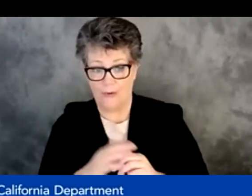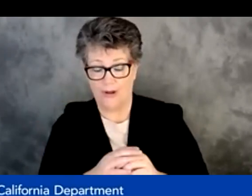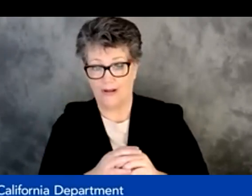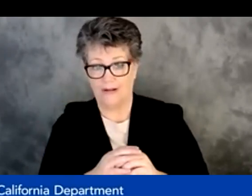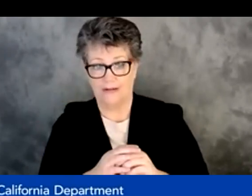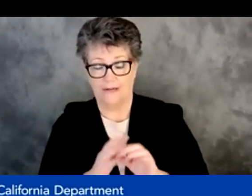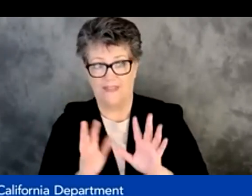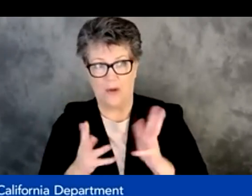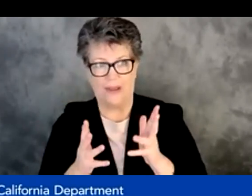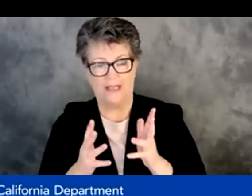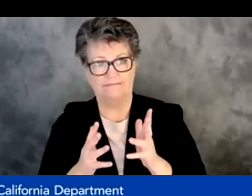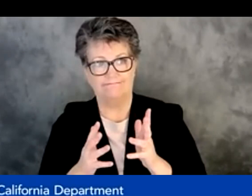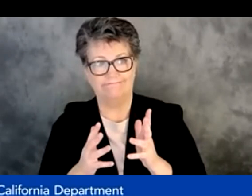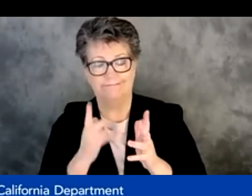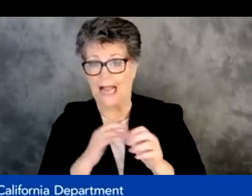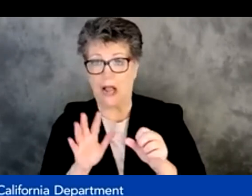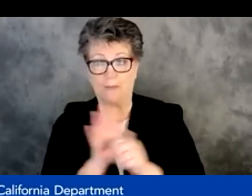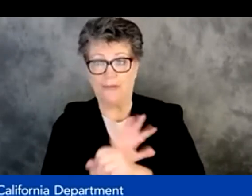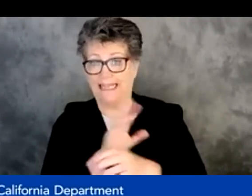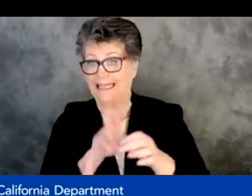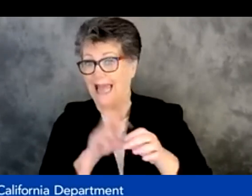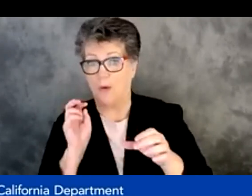of got completely out of